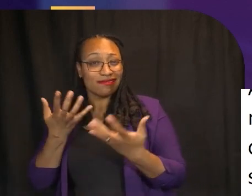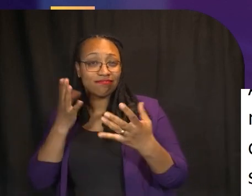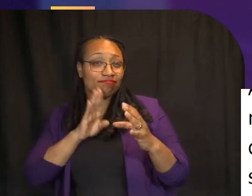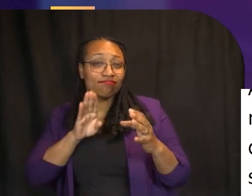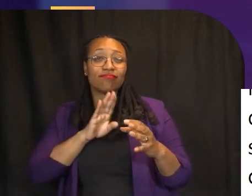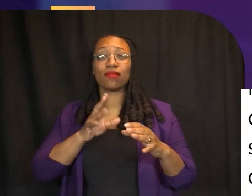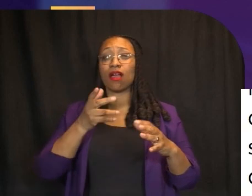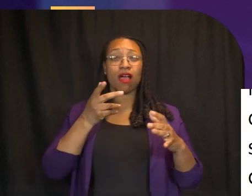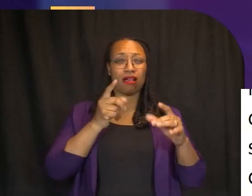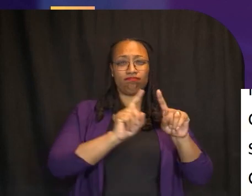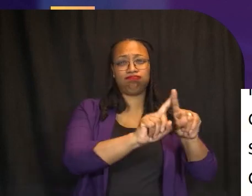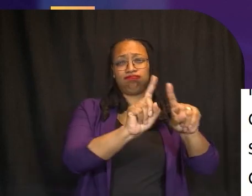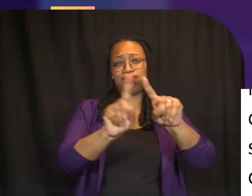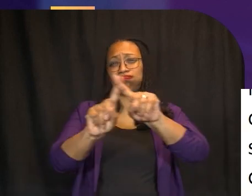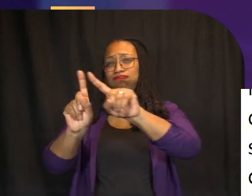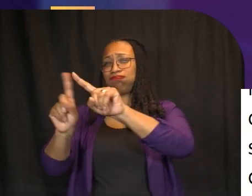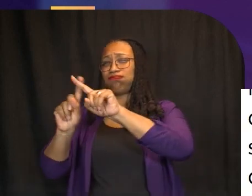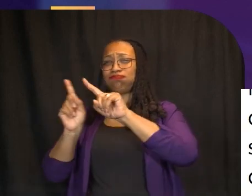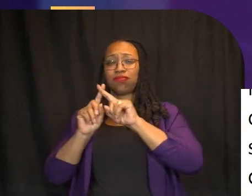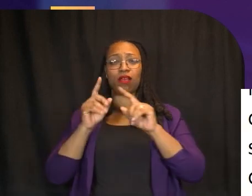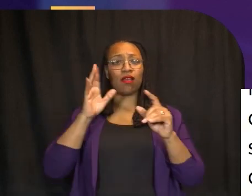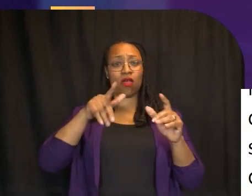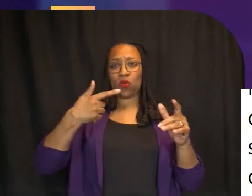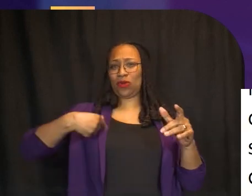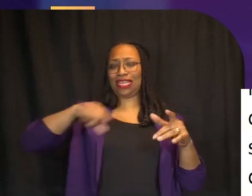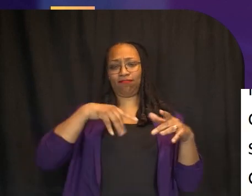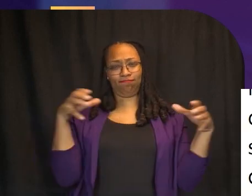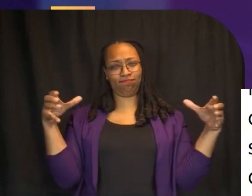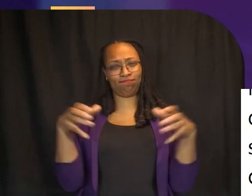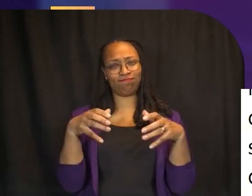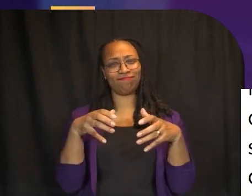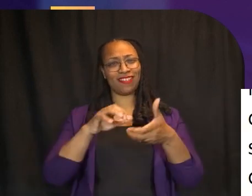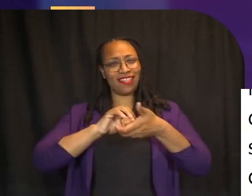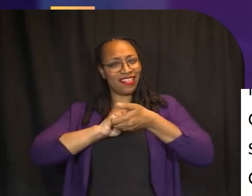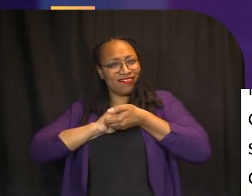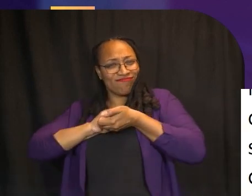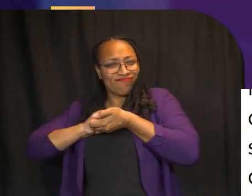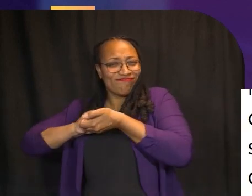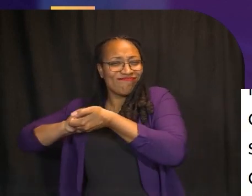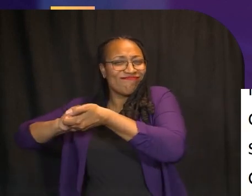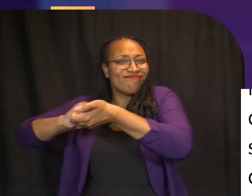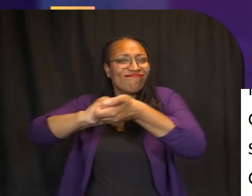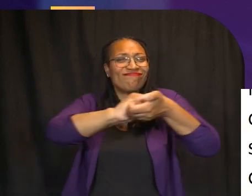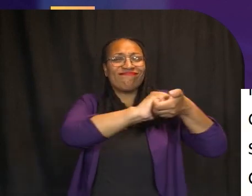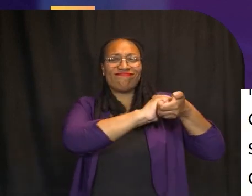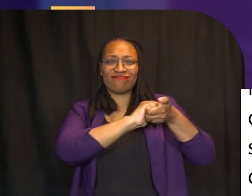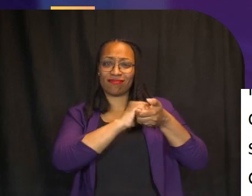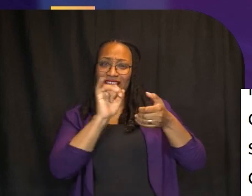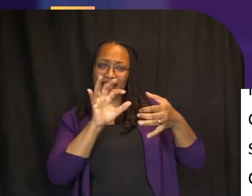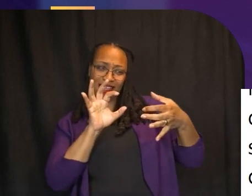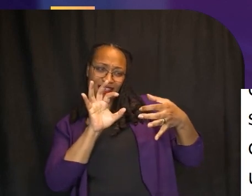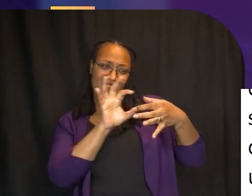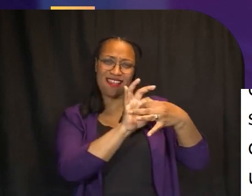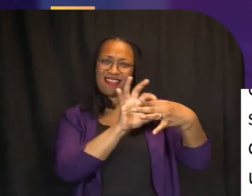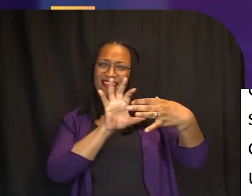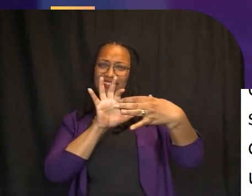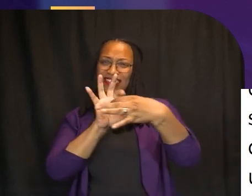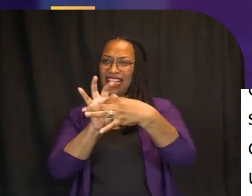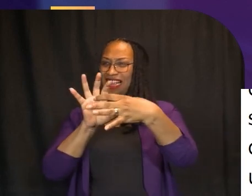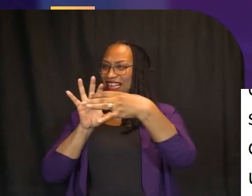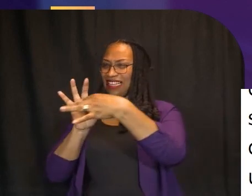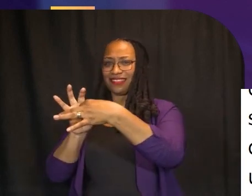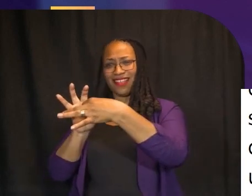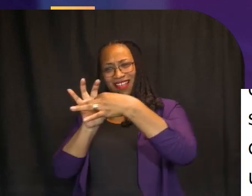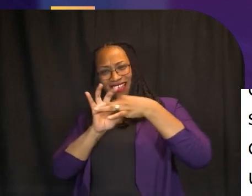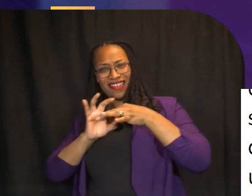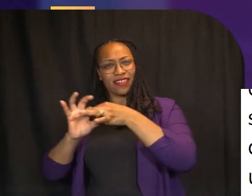understanding that our full equality and inclusion isn't full until all of us have it. This includes